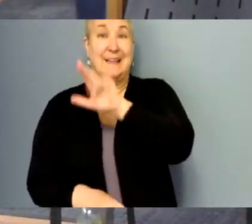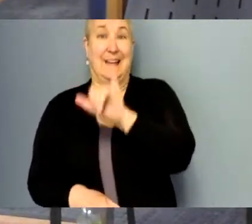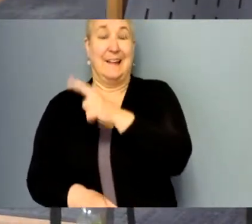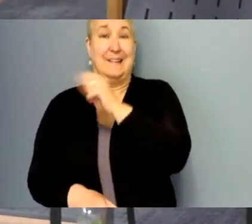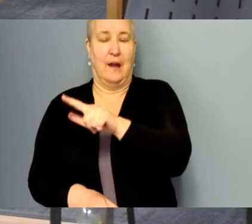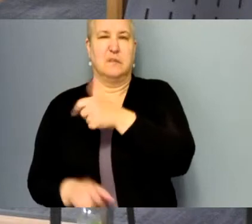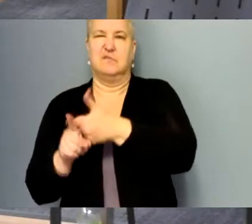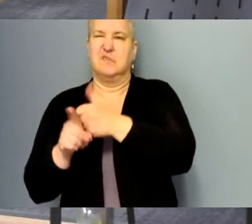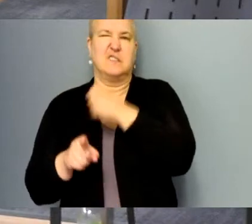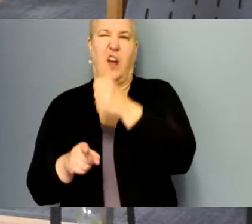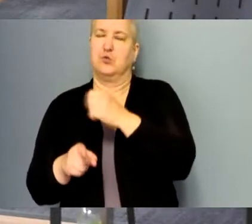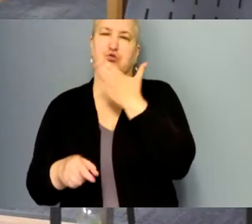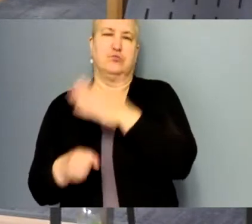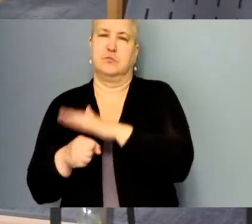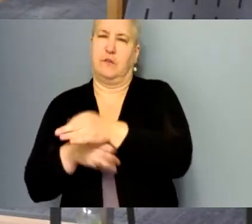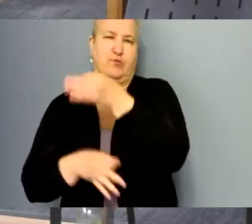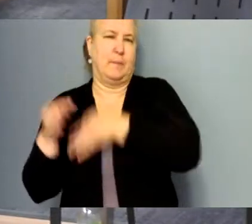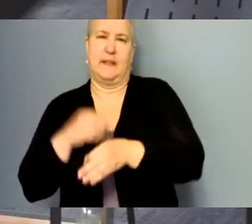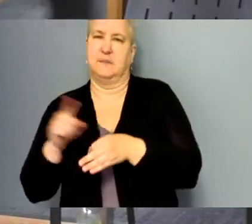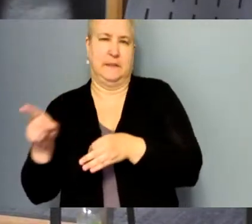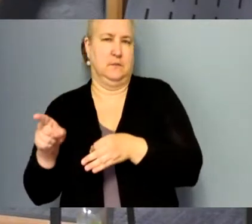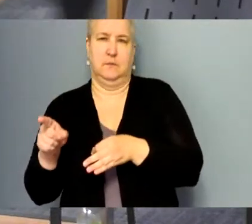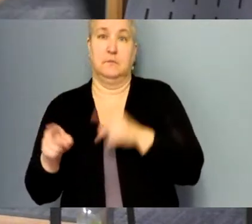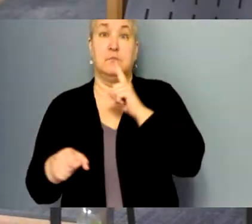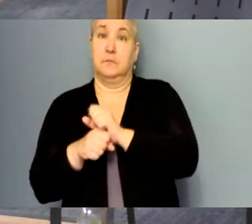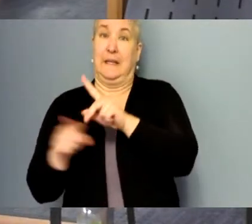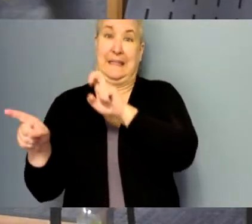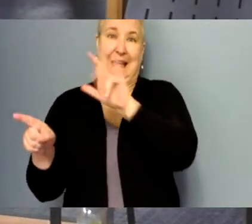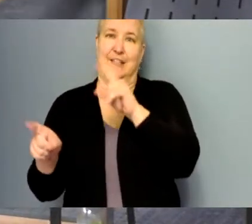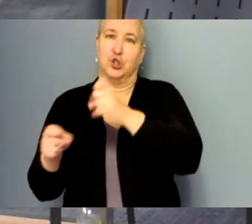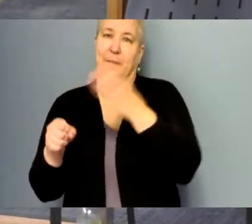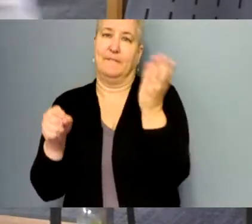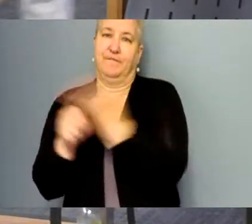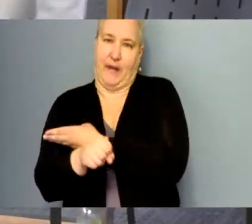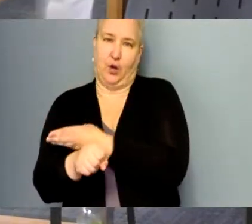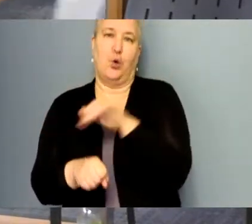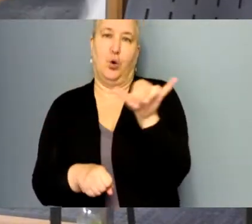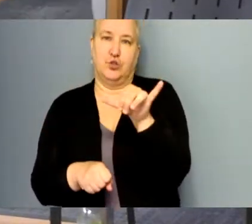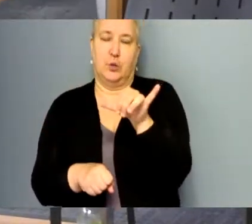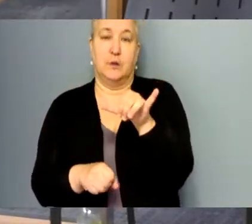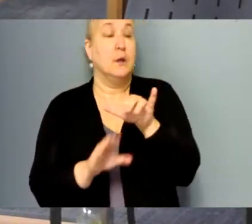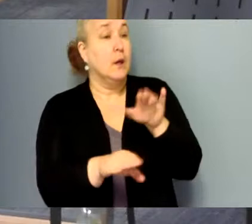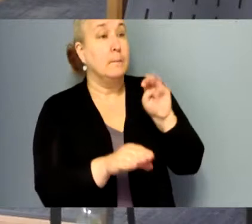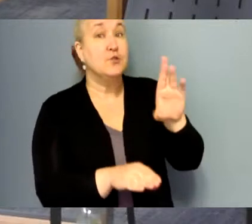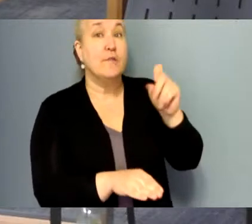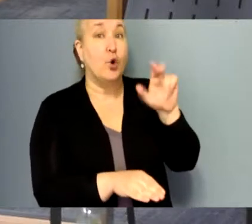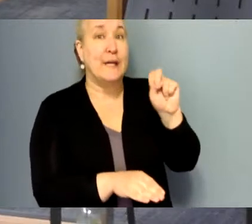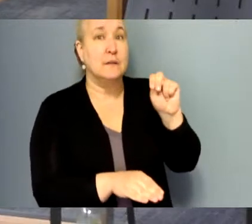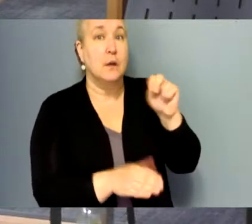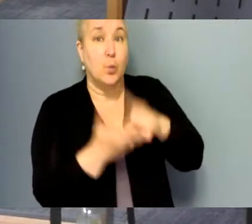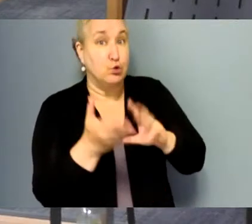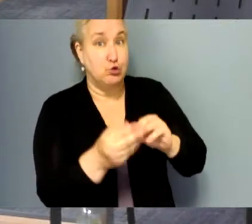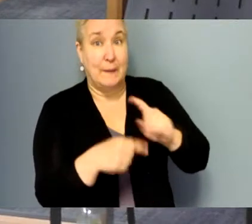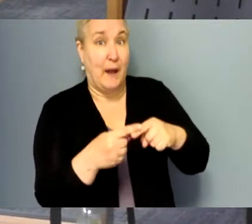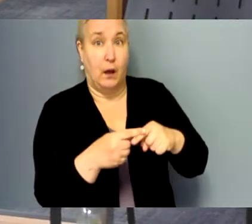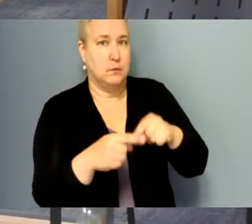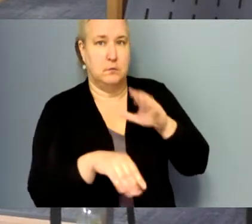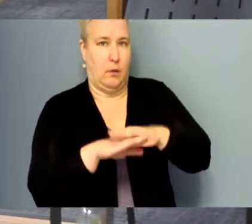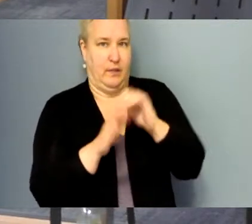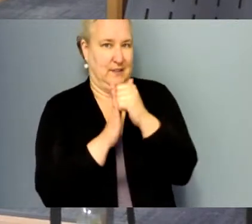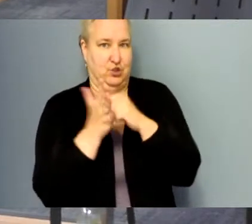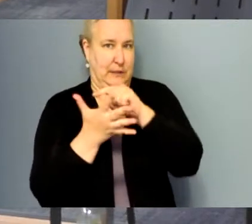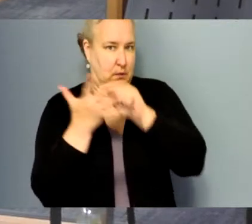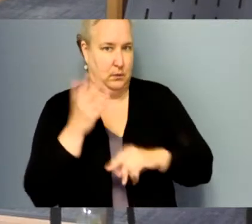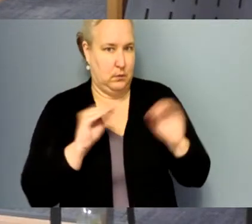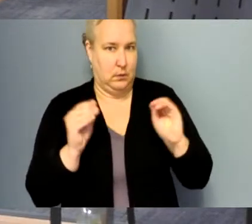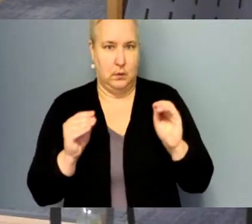not a suitable replacement for him. As a matter of fact, Kelly should be fired also. Mr. Vogan, none of what you're talking about is really being...